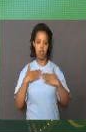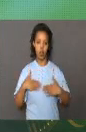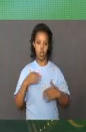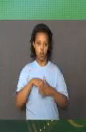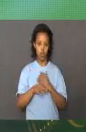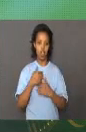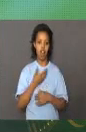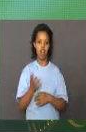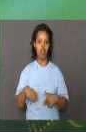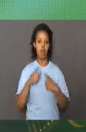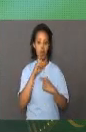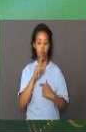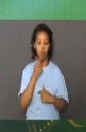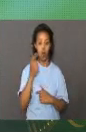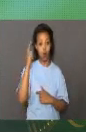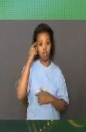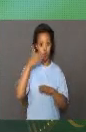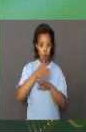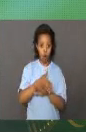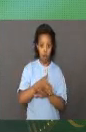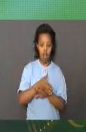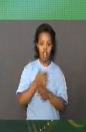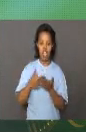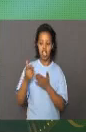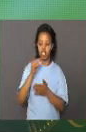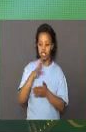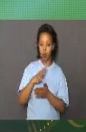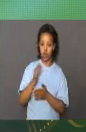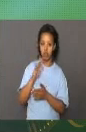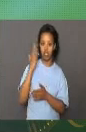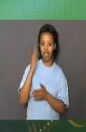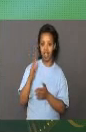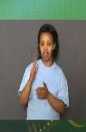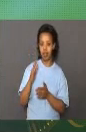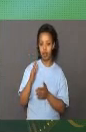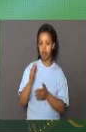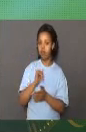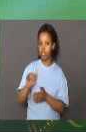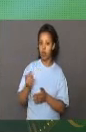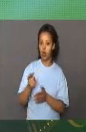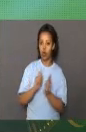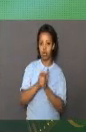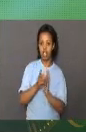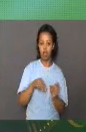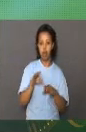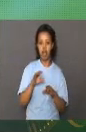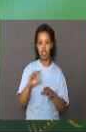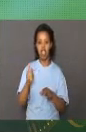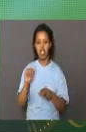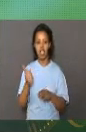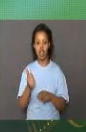the people in this group may hold the key to developing a successful